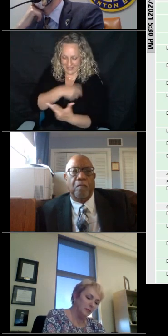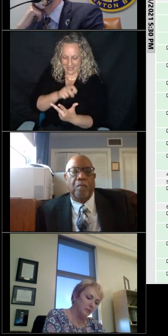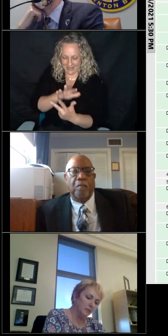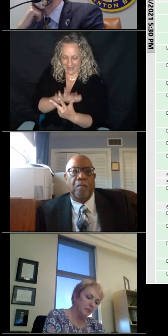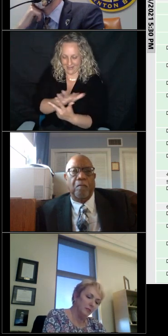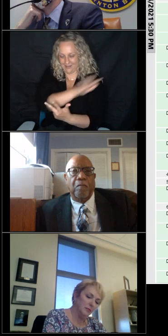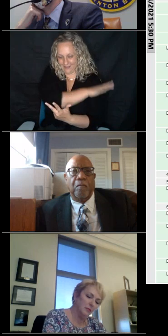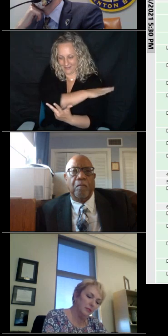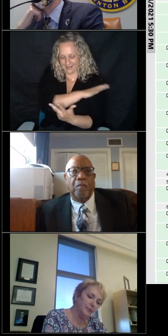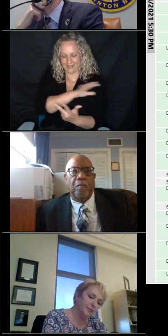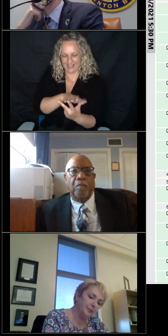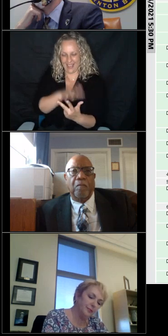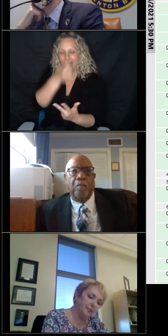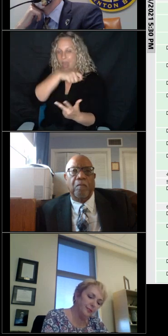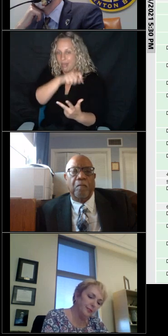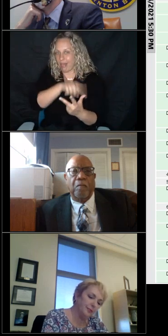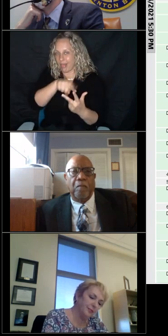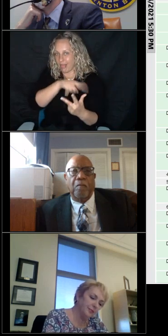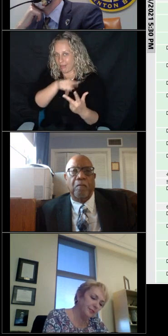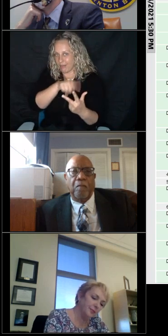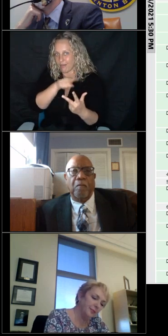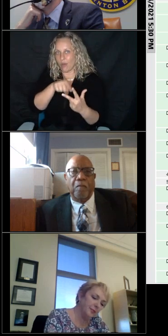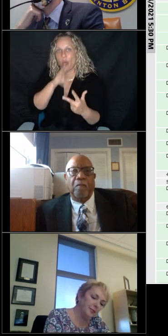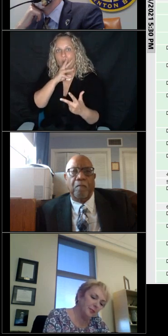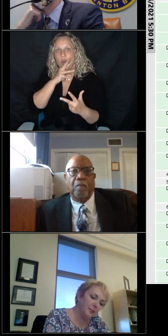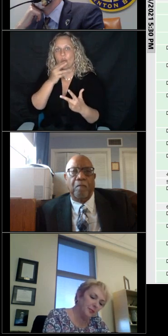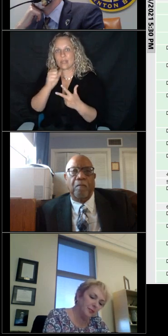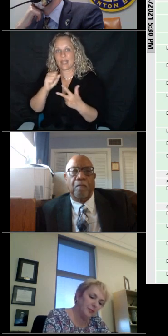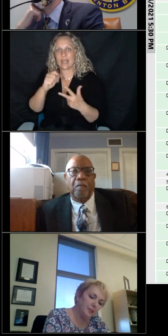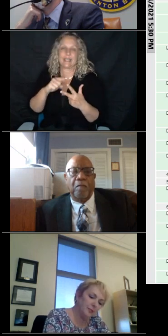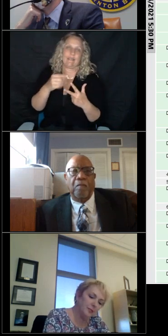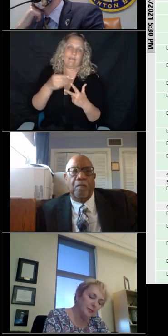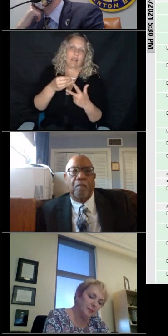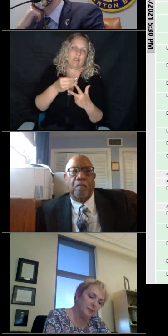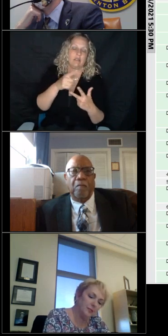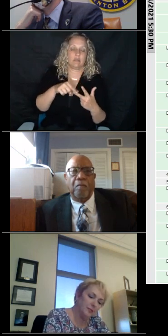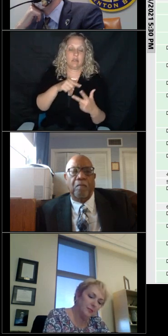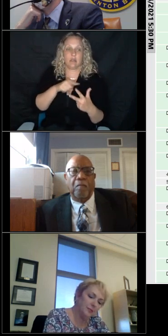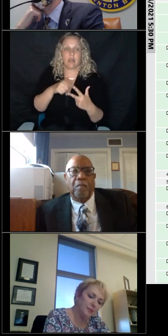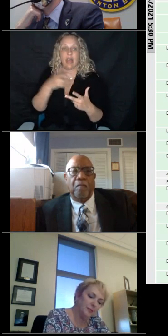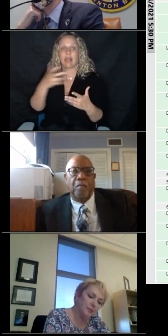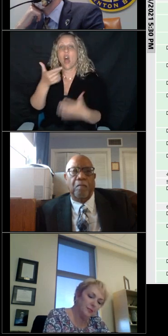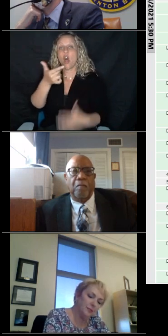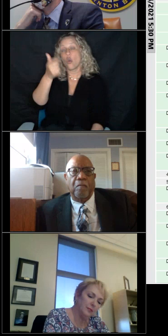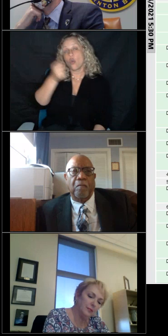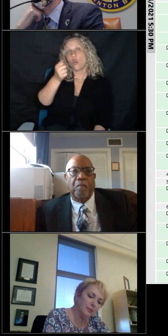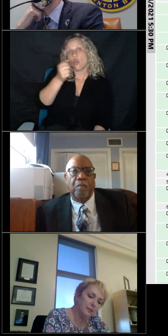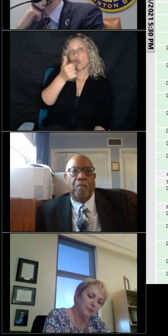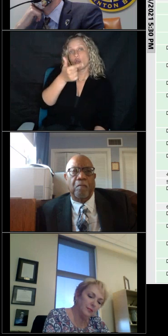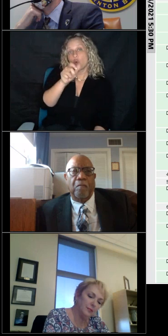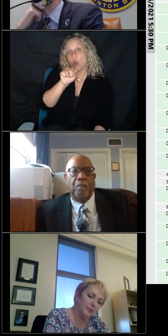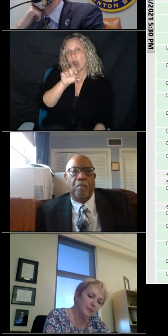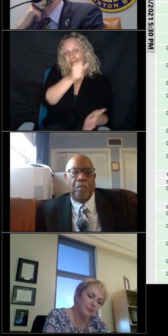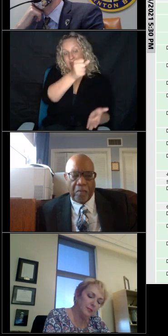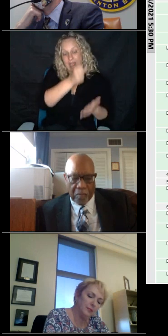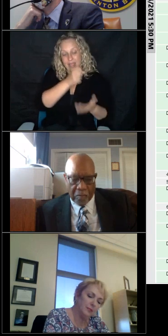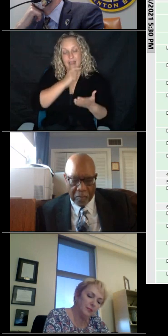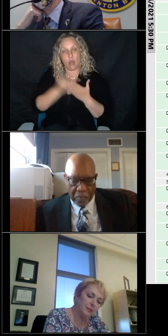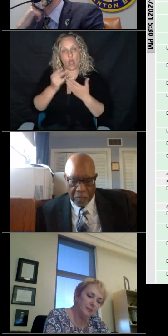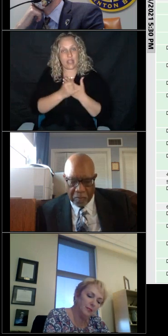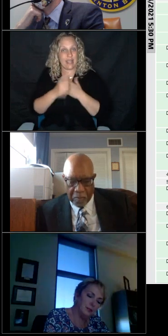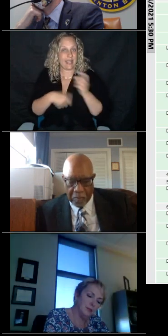other funds for the water resiliency funds. And there are a lot of grants and projects this year. So